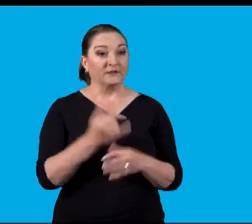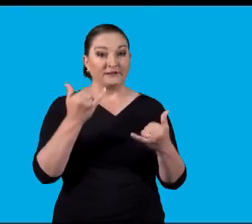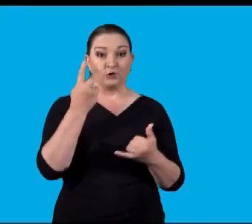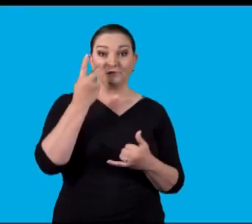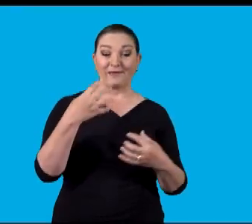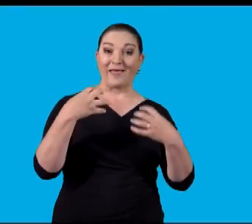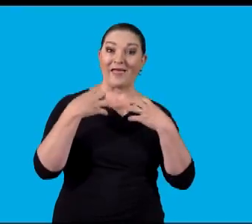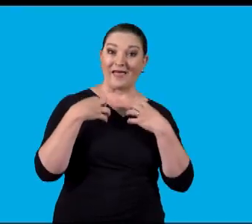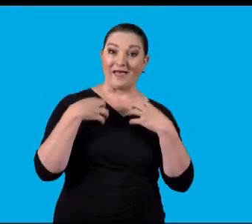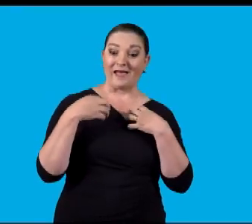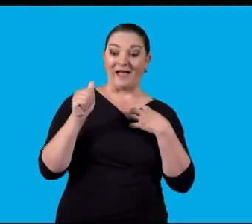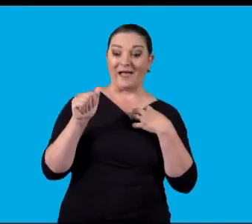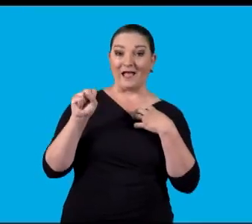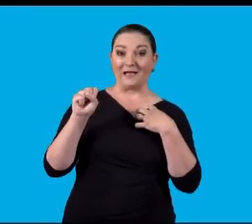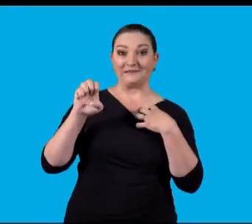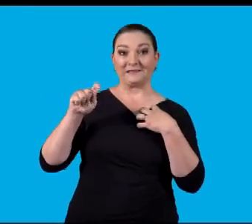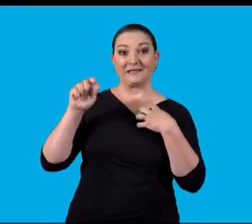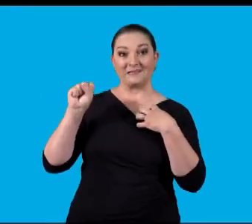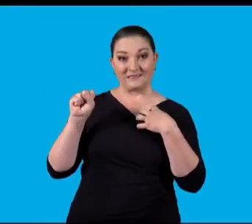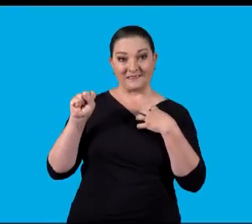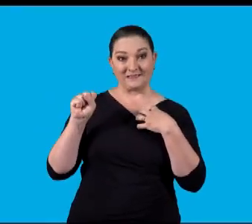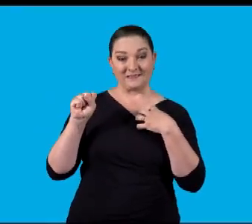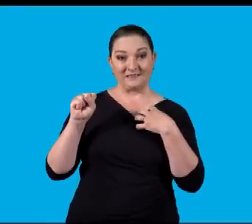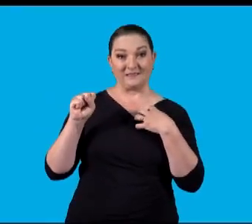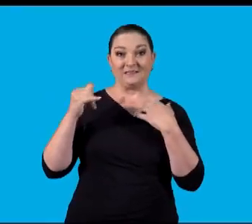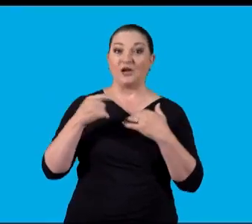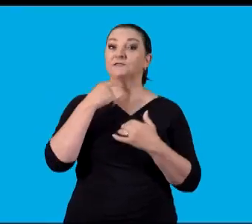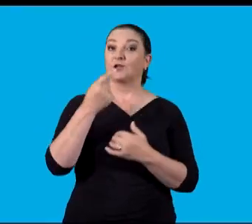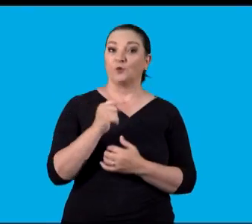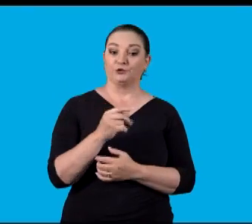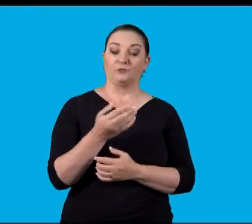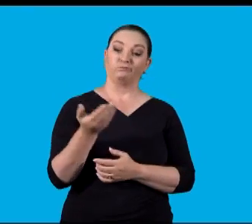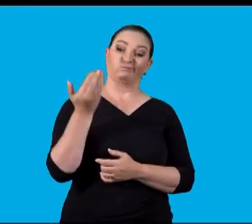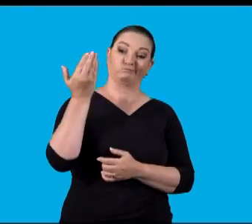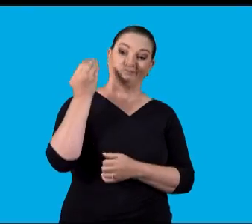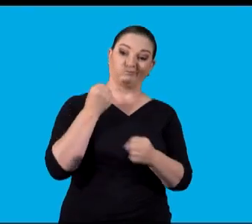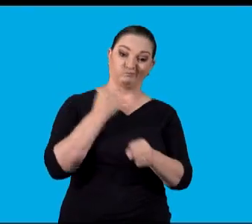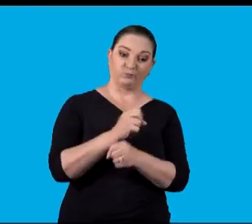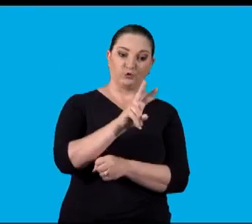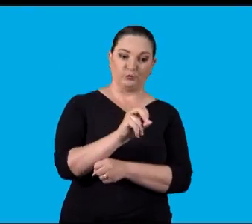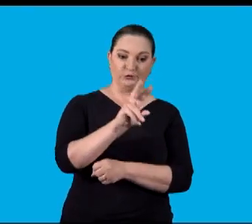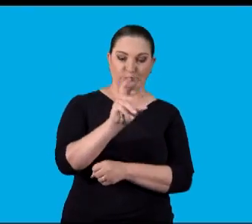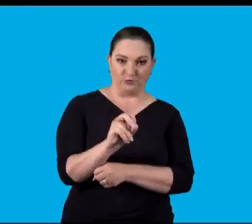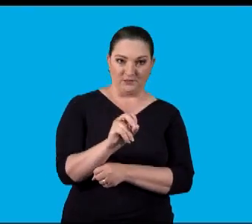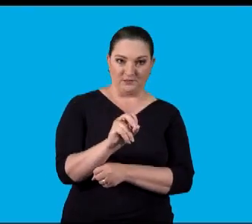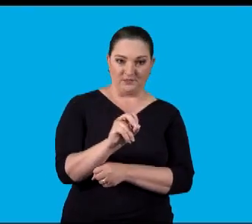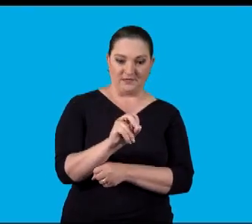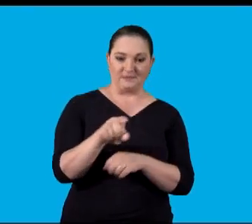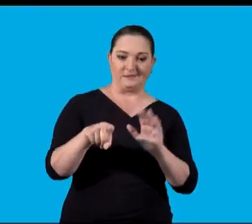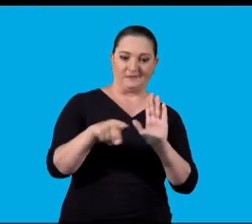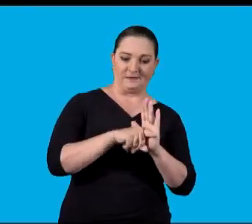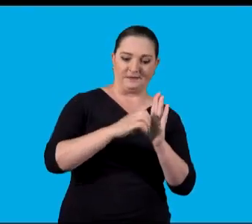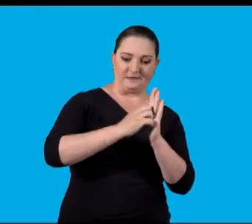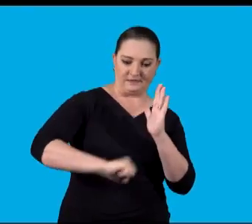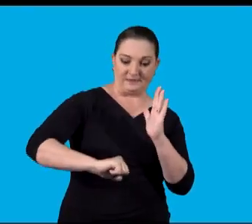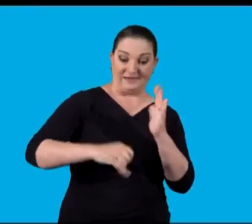you are dealing with assets, you will now say the previous year, which is 2020, subtract the current year,